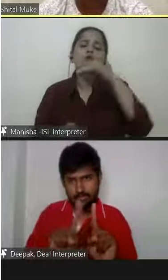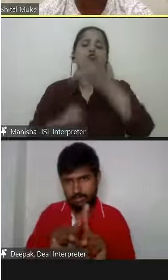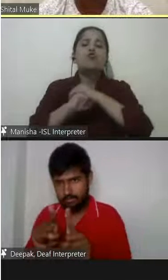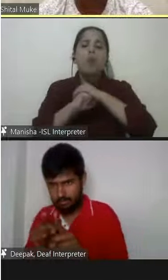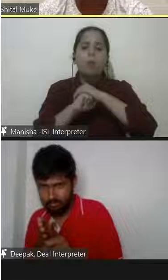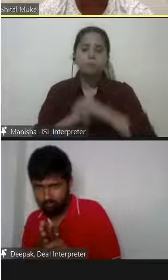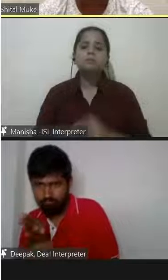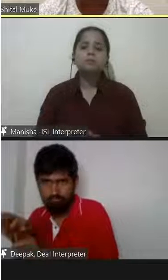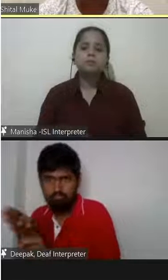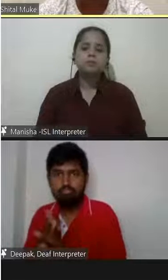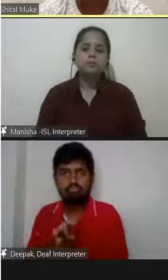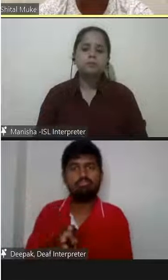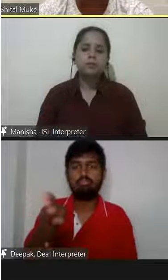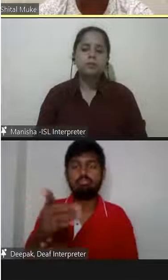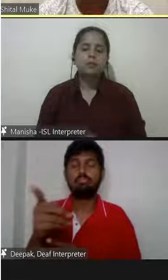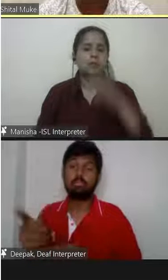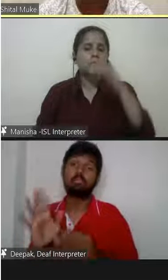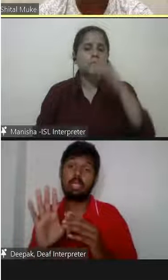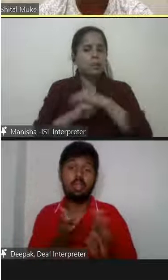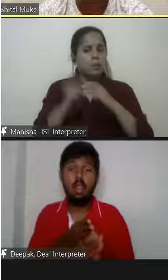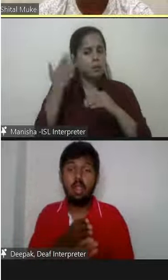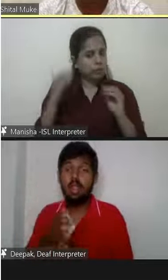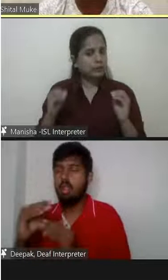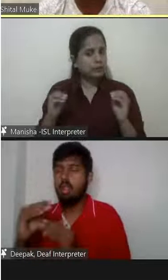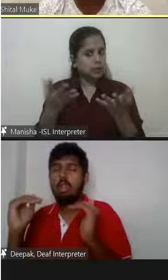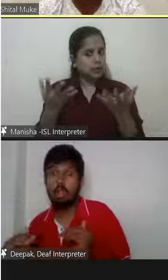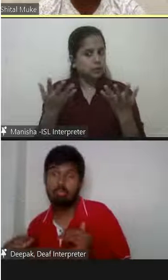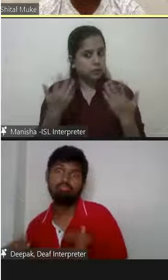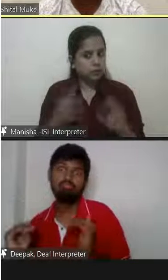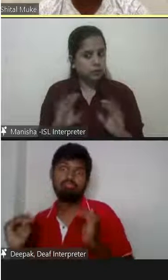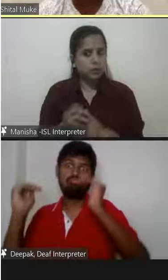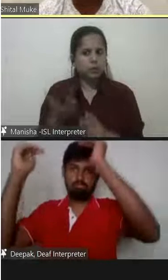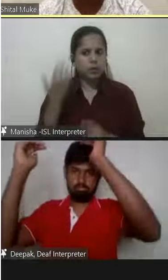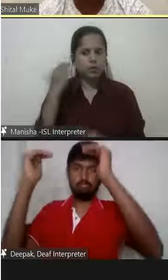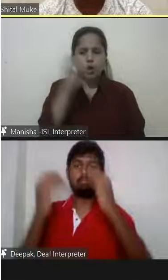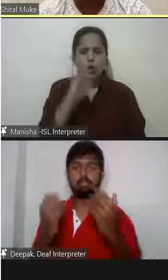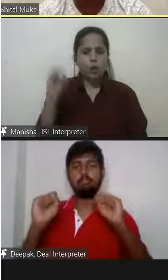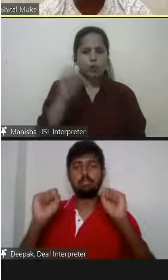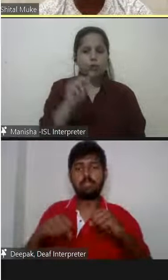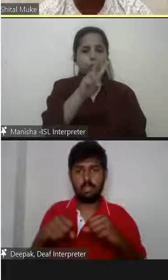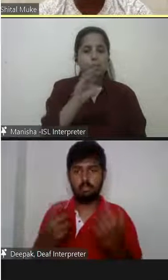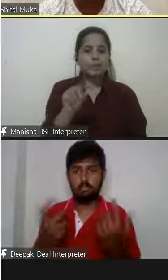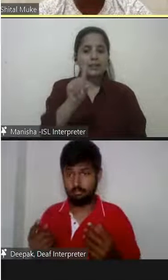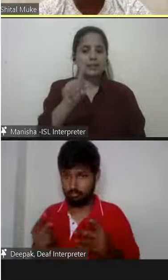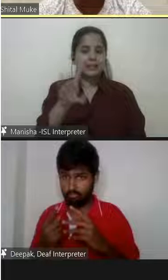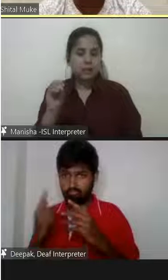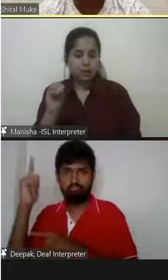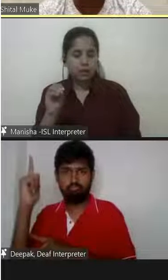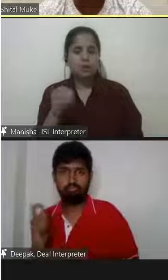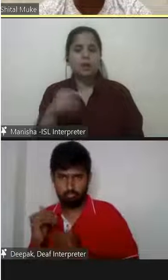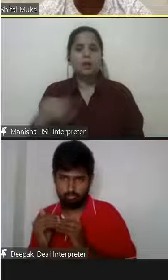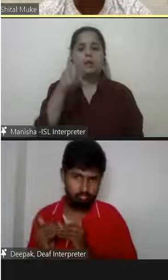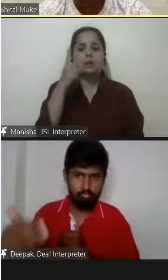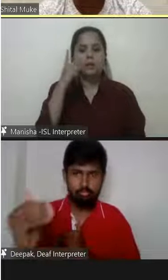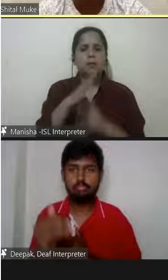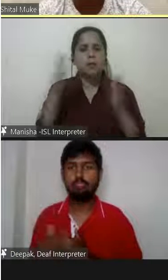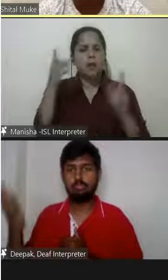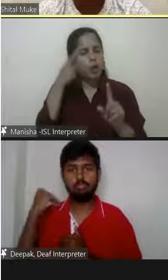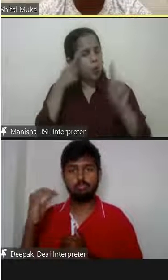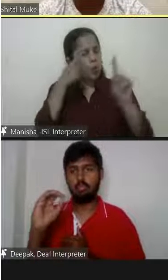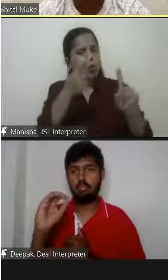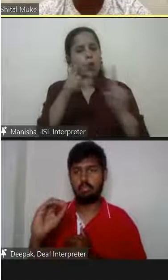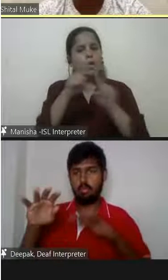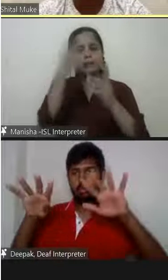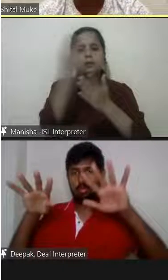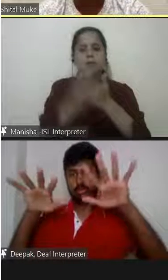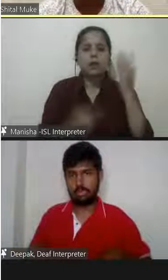premium was initiated in October 2010 with the explicit goal of designing a method